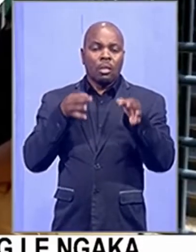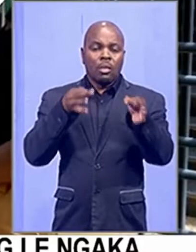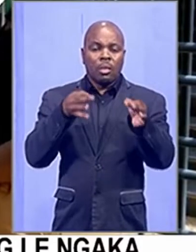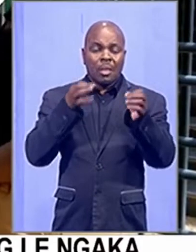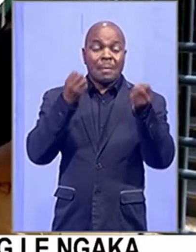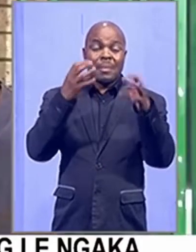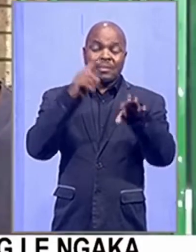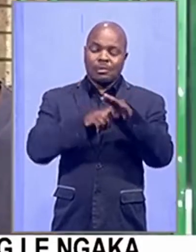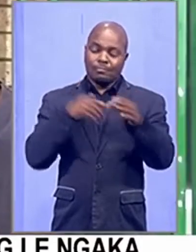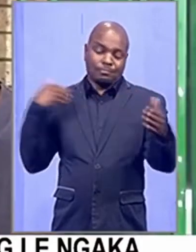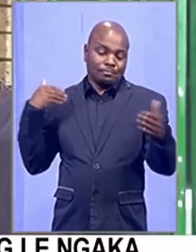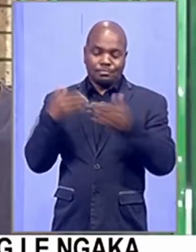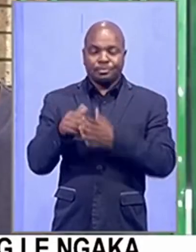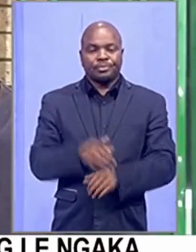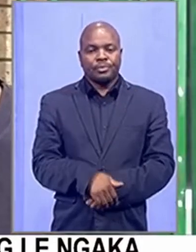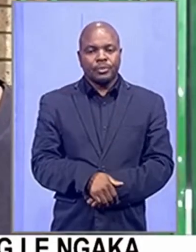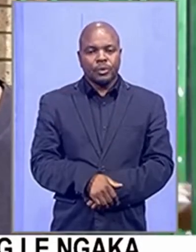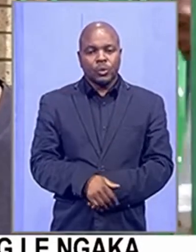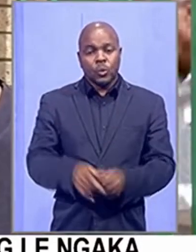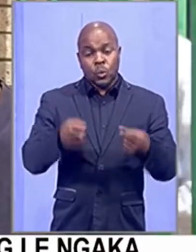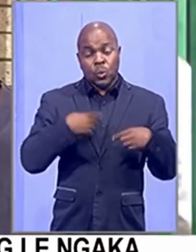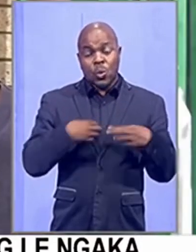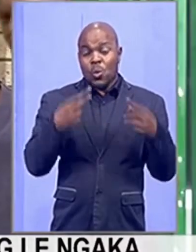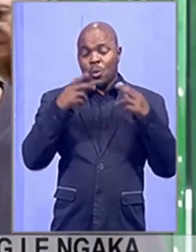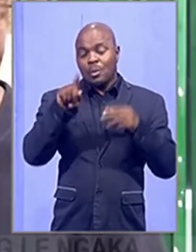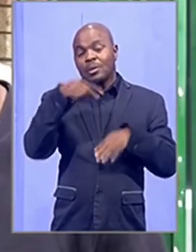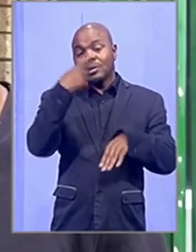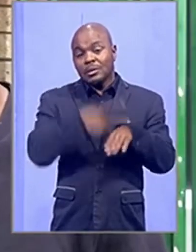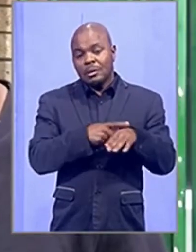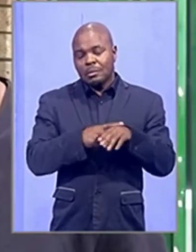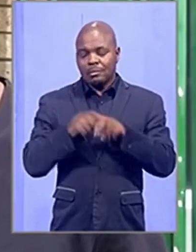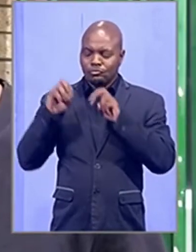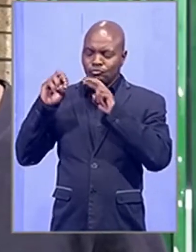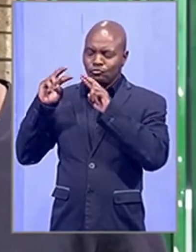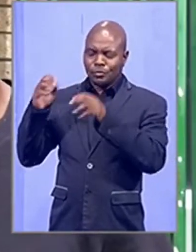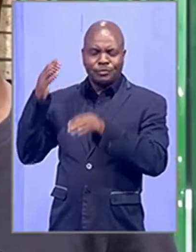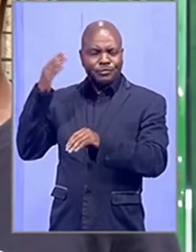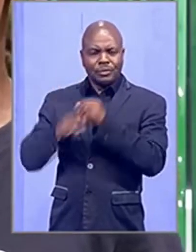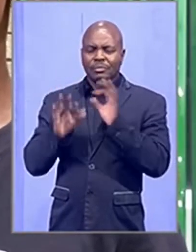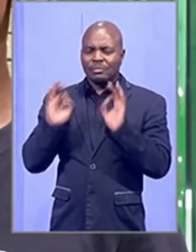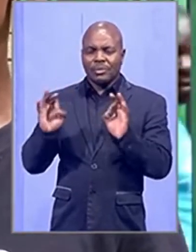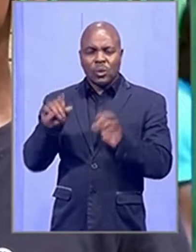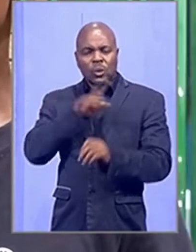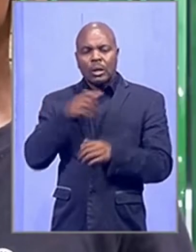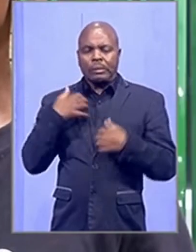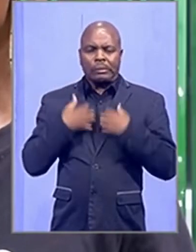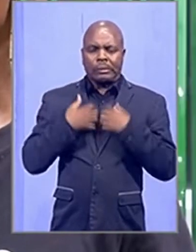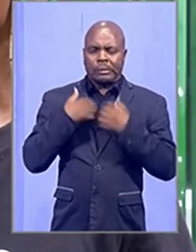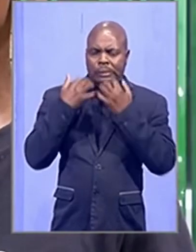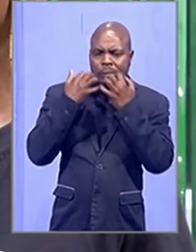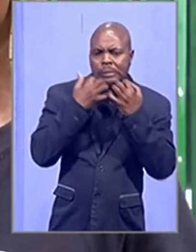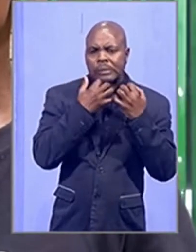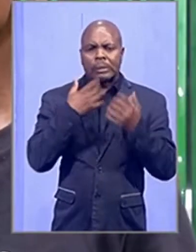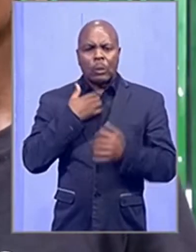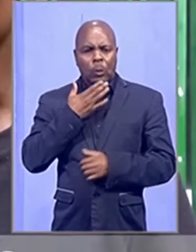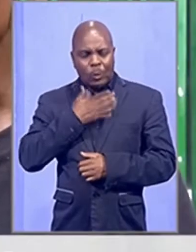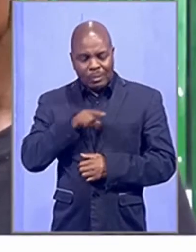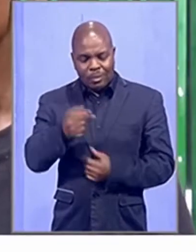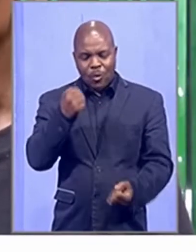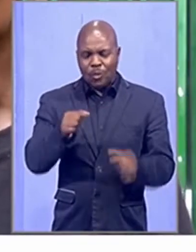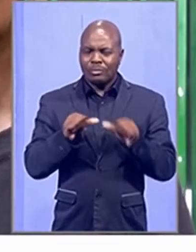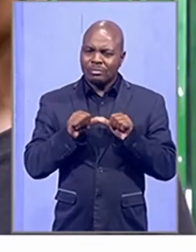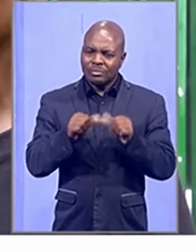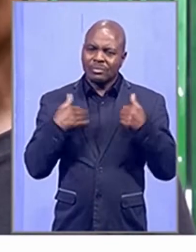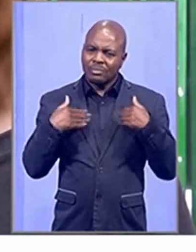a le mmalwa. We really hope next time the investigation is completed because we are anxious to get the trial to